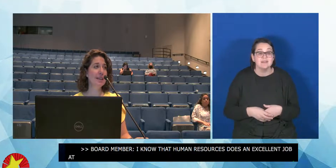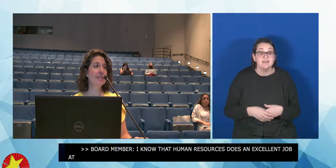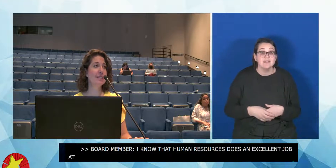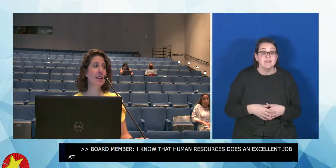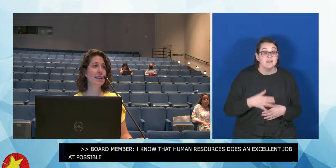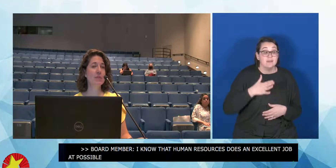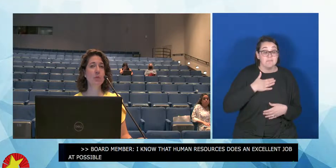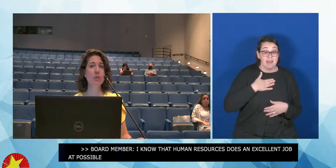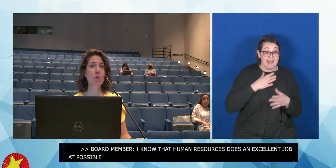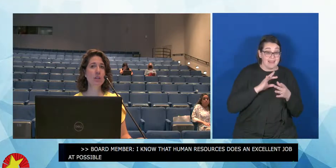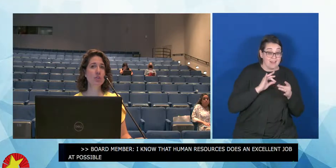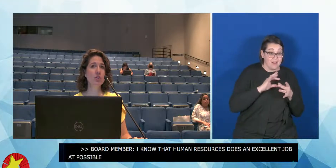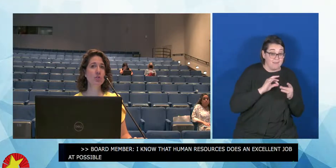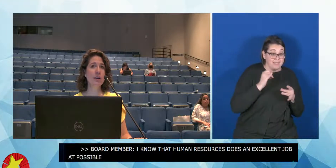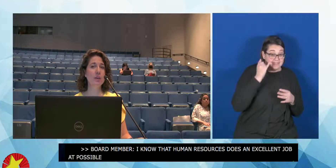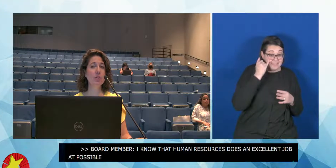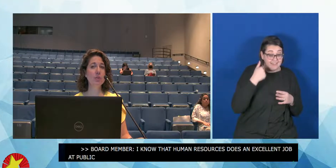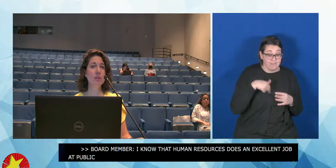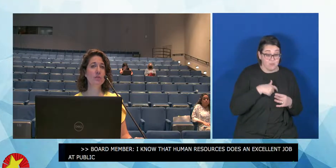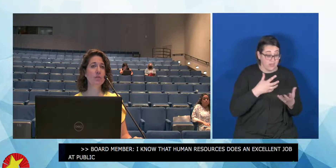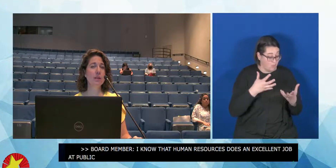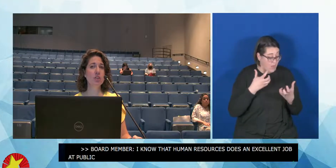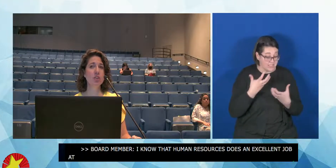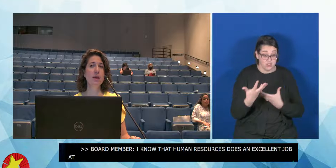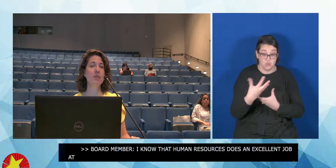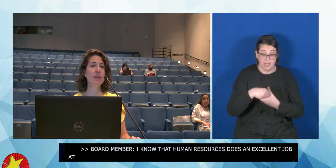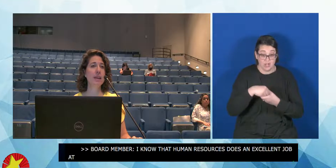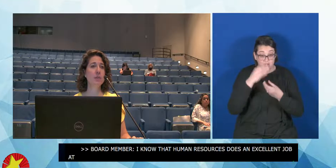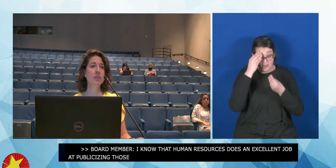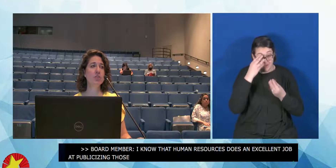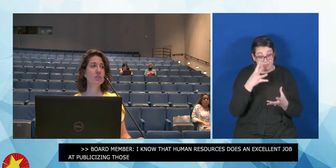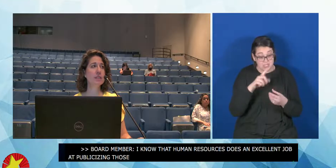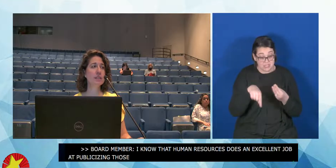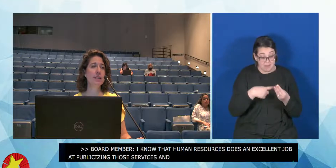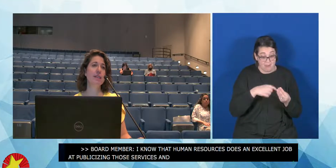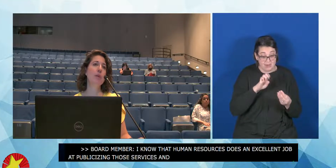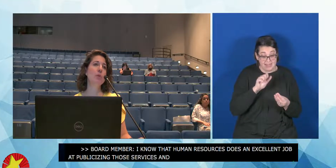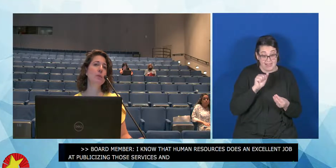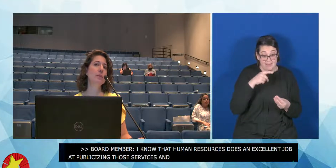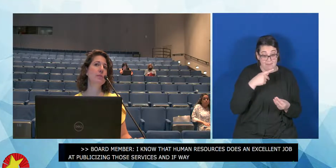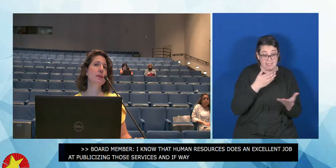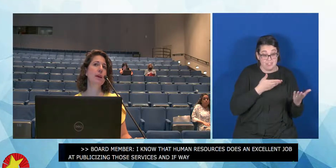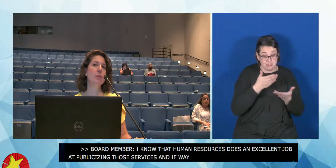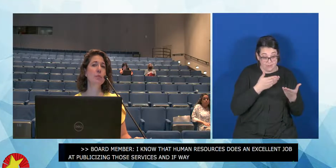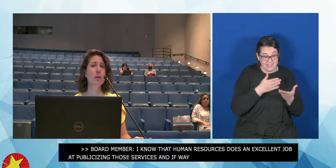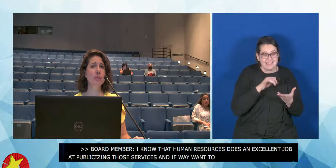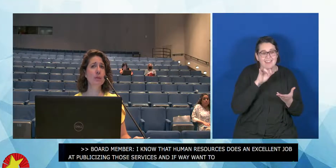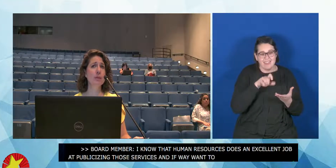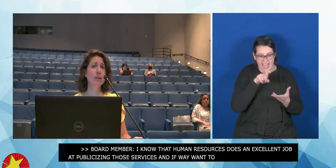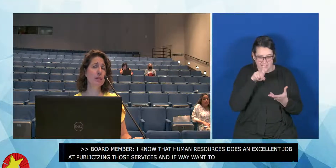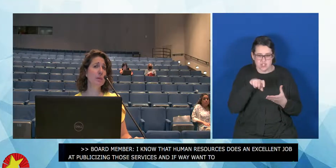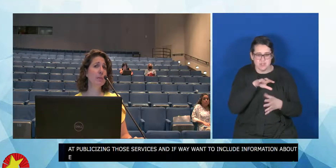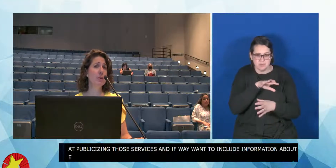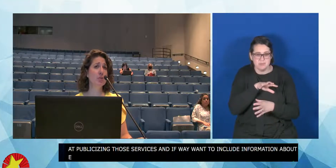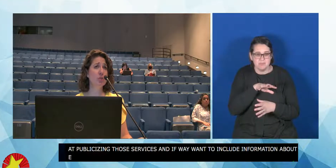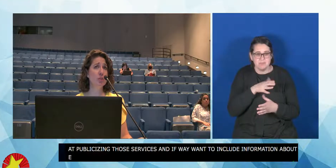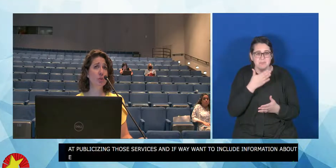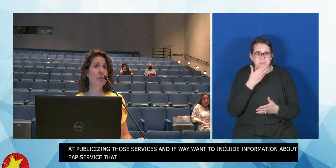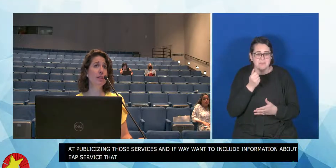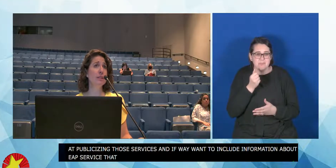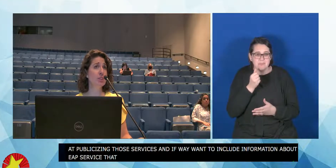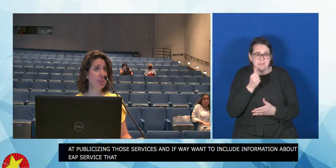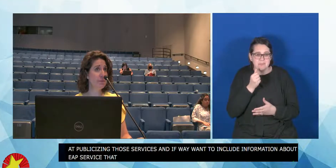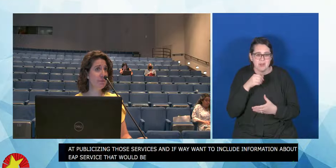say is that if we want to include information about EAP services, that would be something that would probably be a little bit better suited